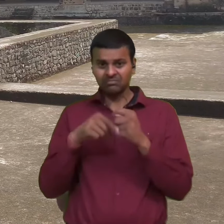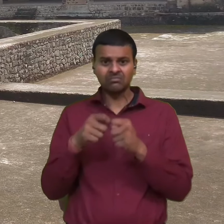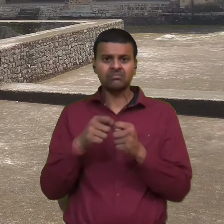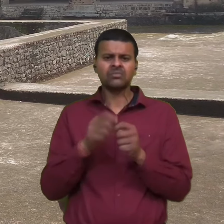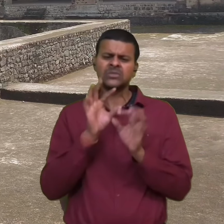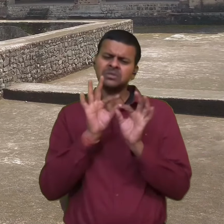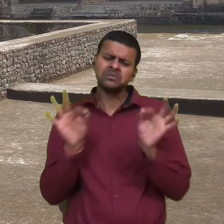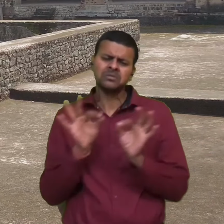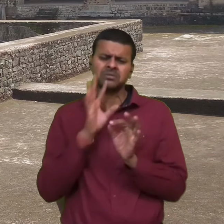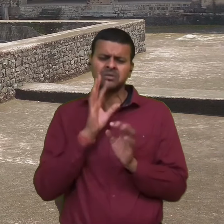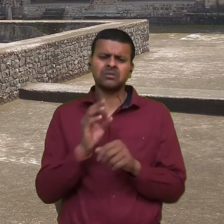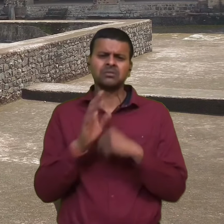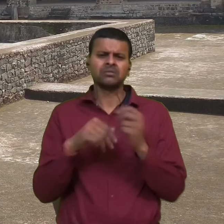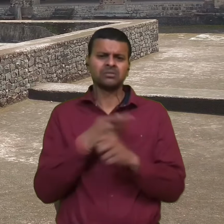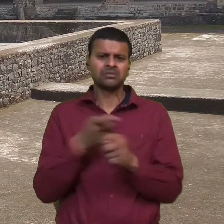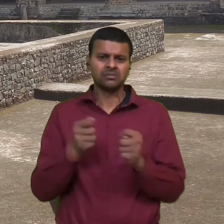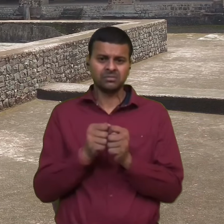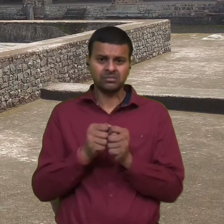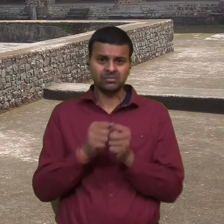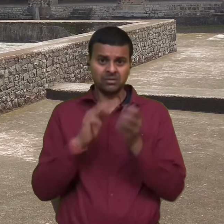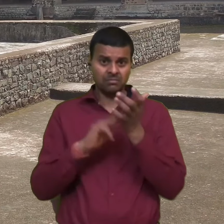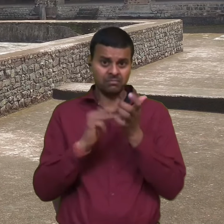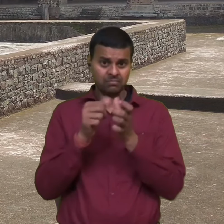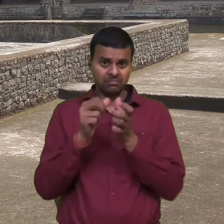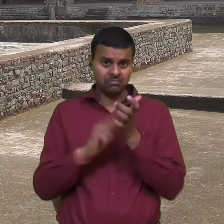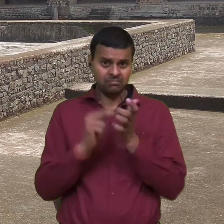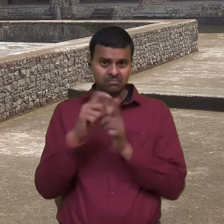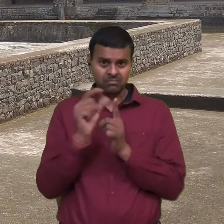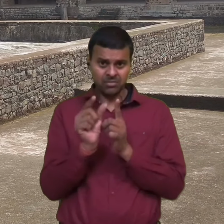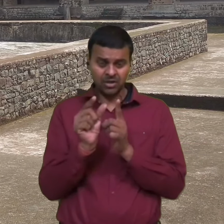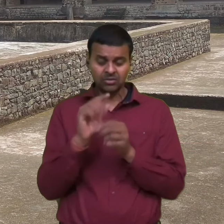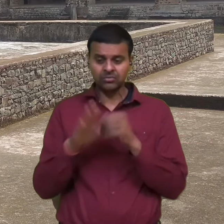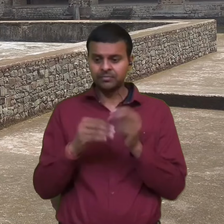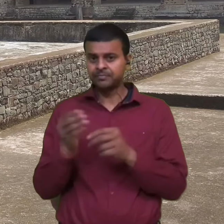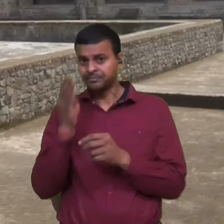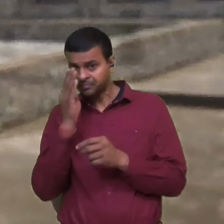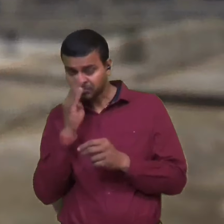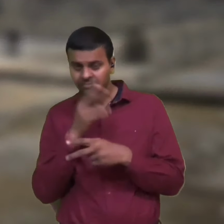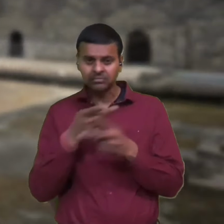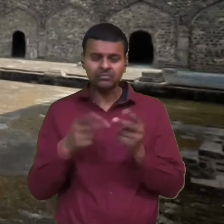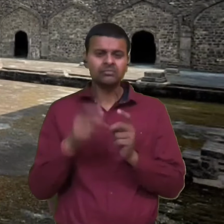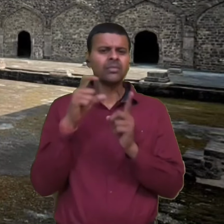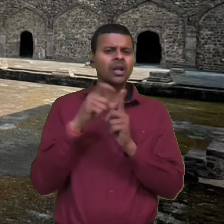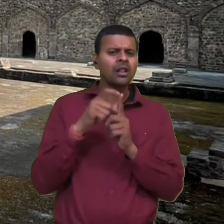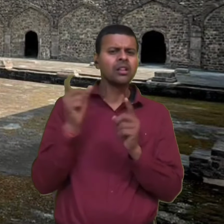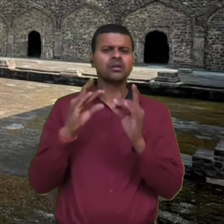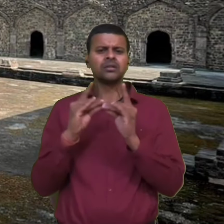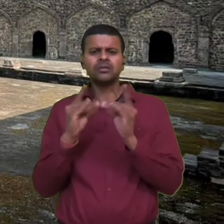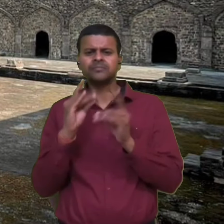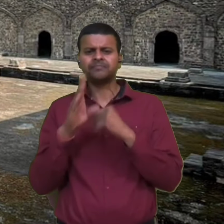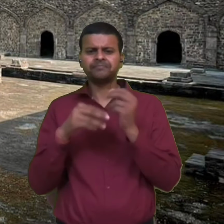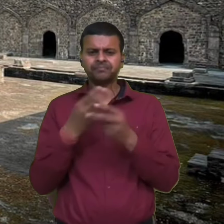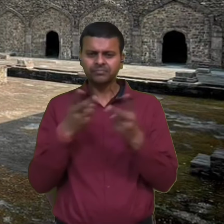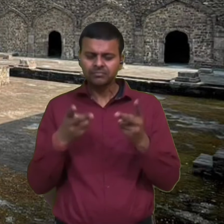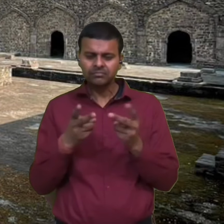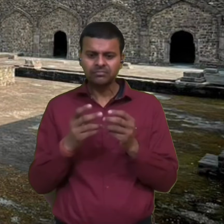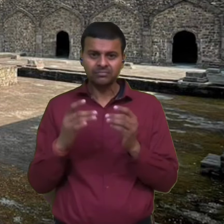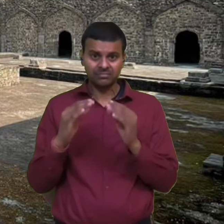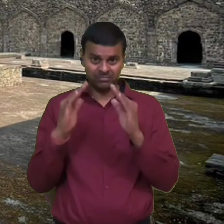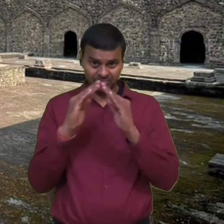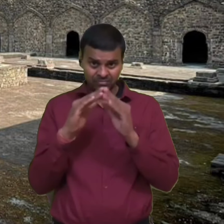his subjects, a practice more commonly associated with the Mughal emperors. It was built during the time of